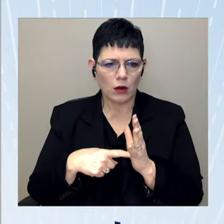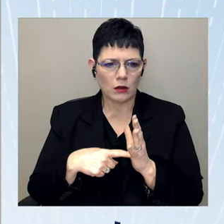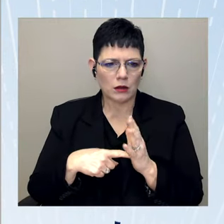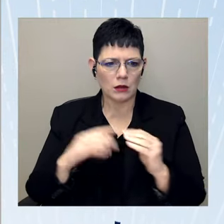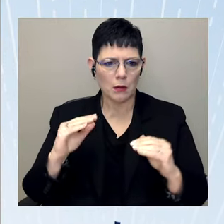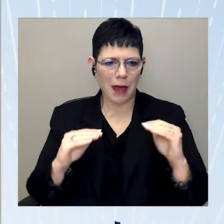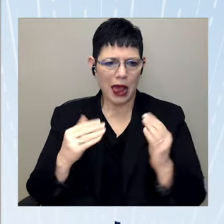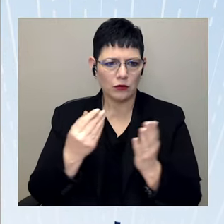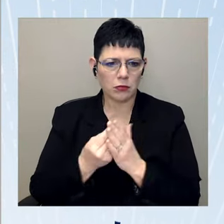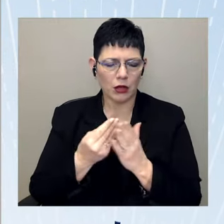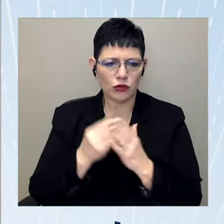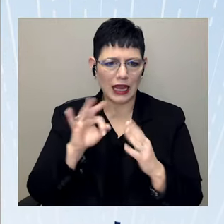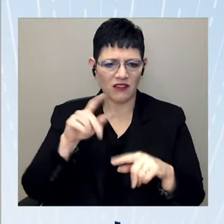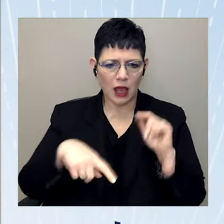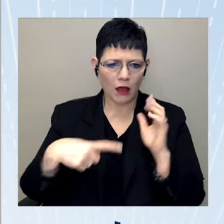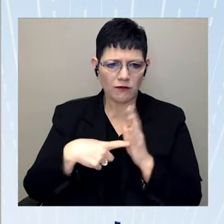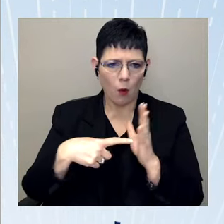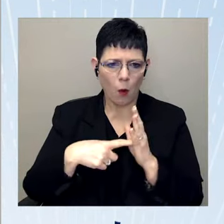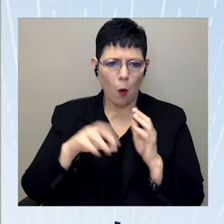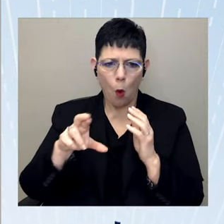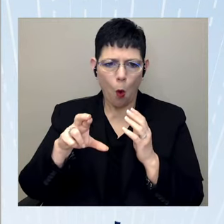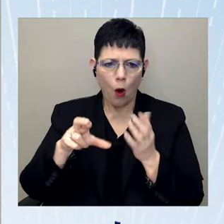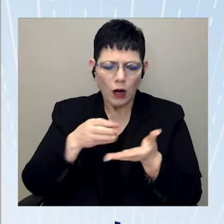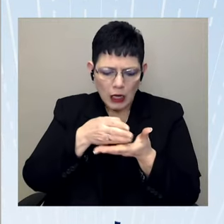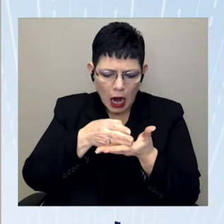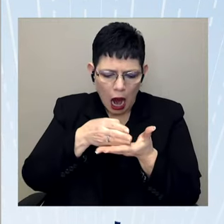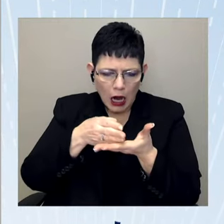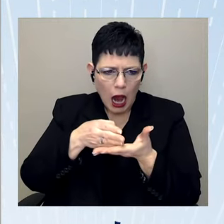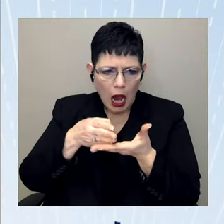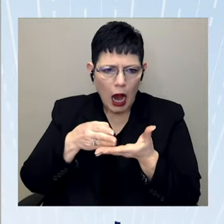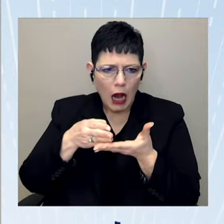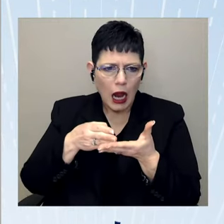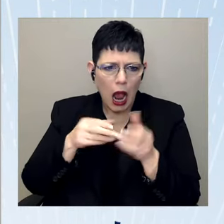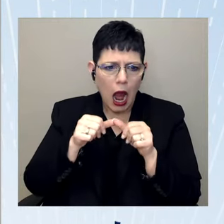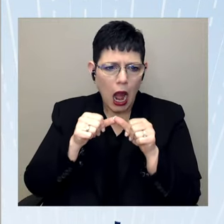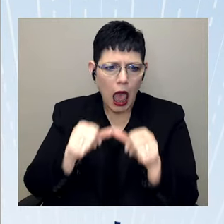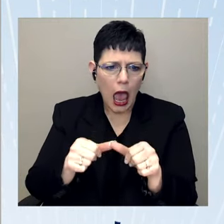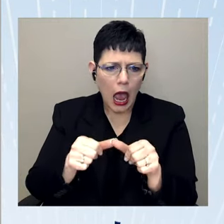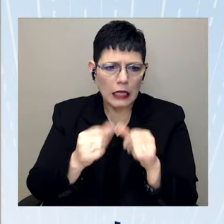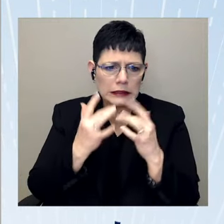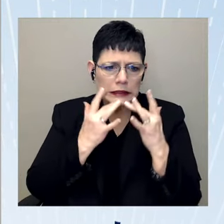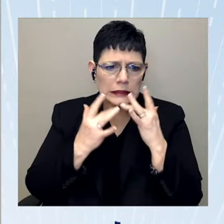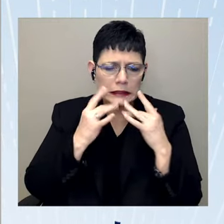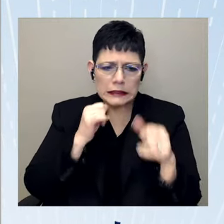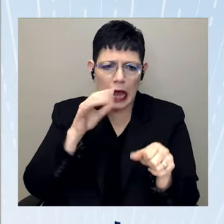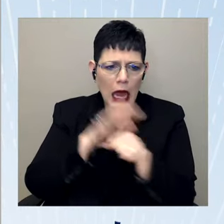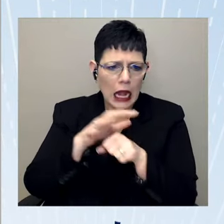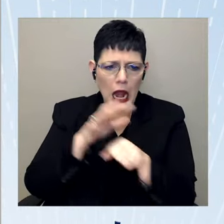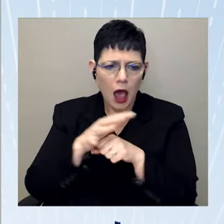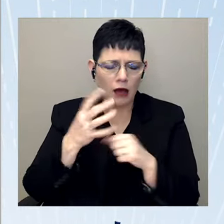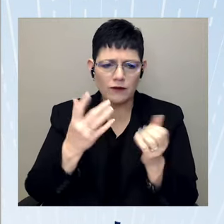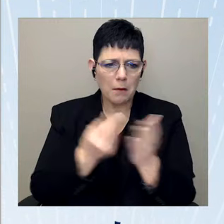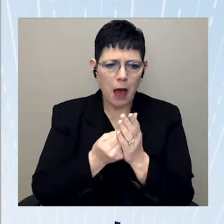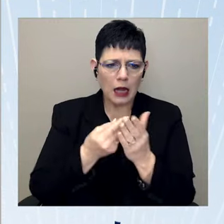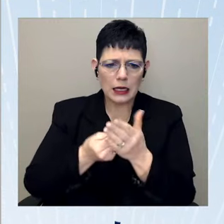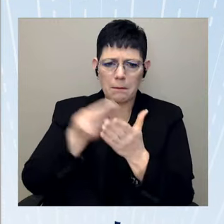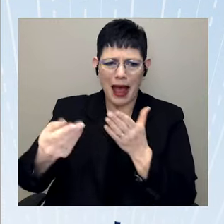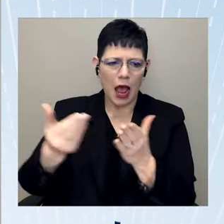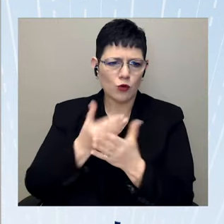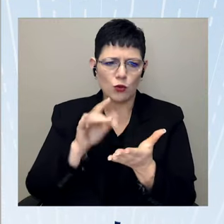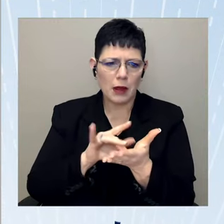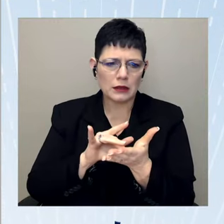your medications or you're cutting your pills in half to make them last until your next paycheck or your Social Security check, that is not